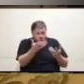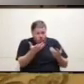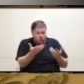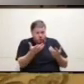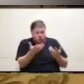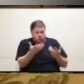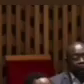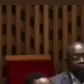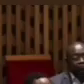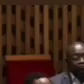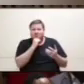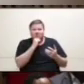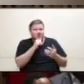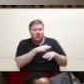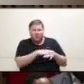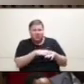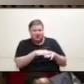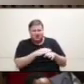what basis?